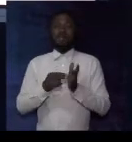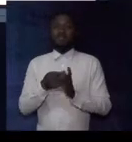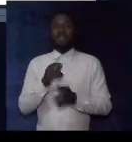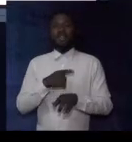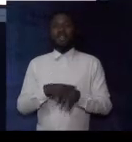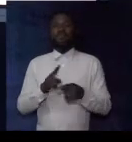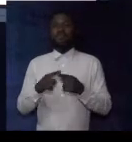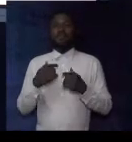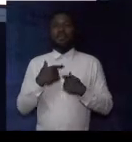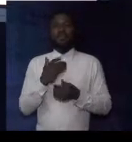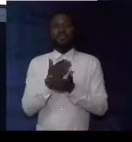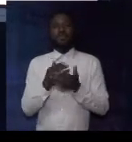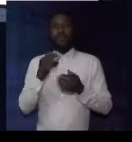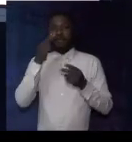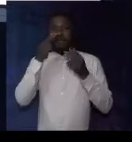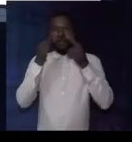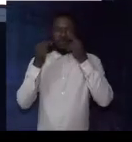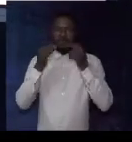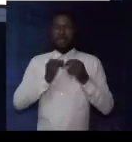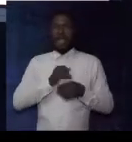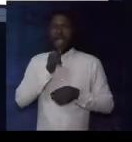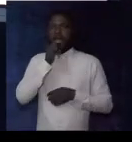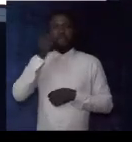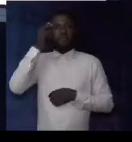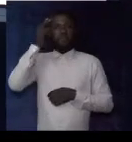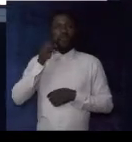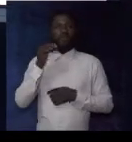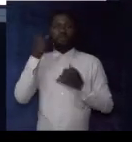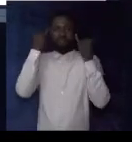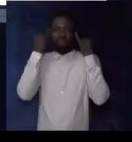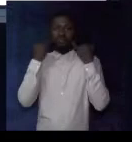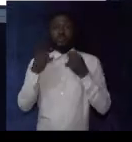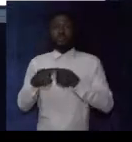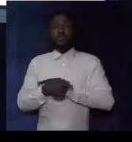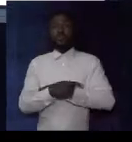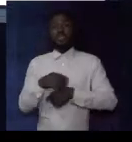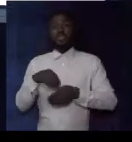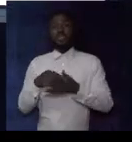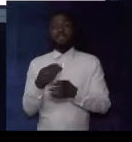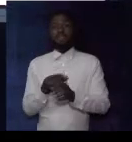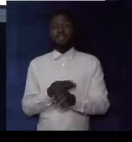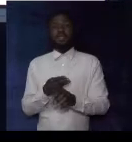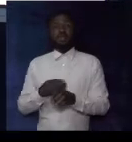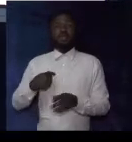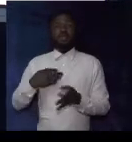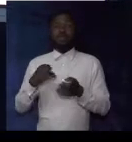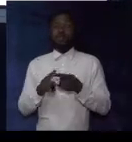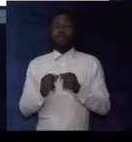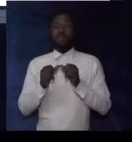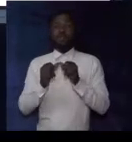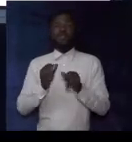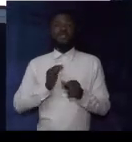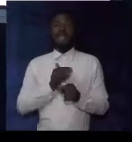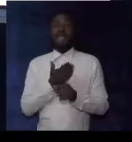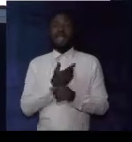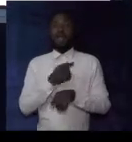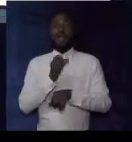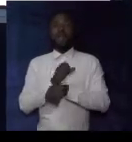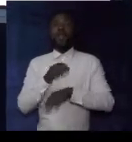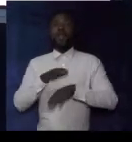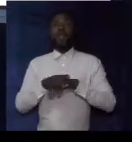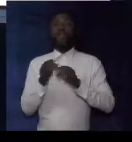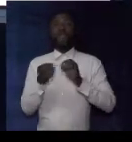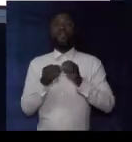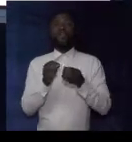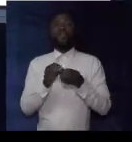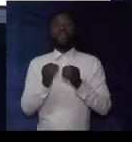and that means it is time to have some fun. I am Uncle Agbaje. Today in mathematics, we will continue our